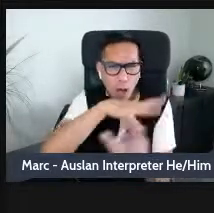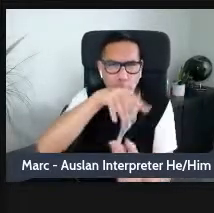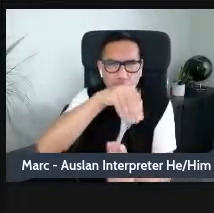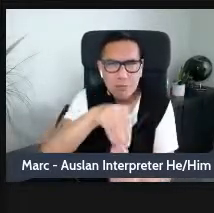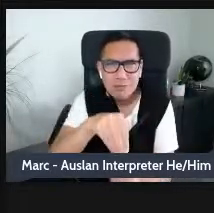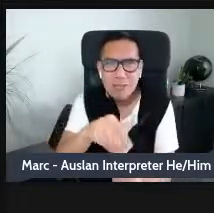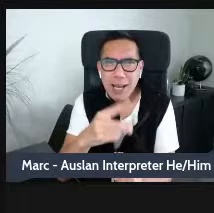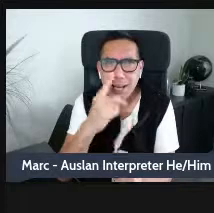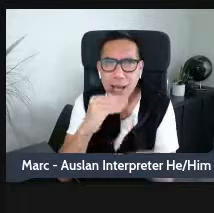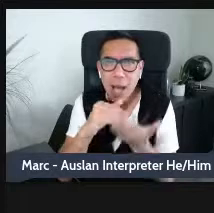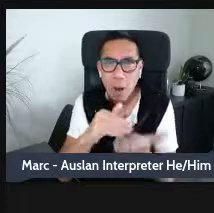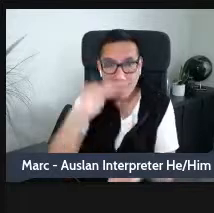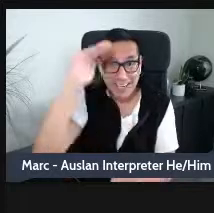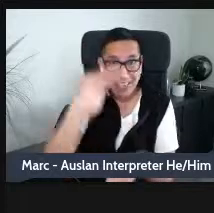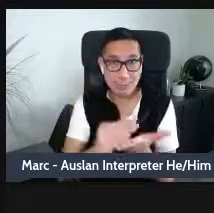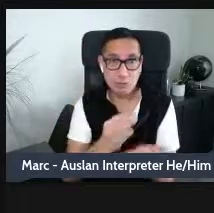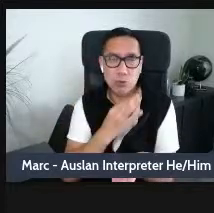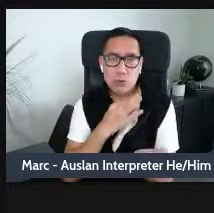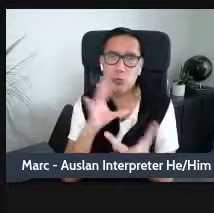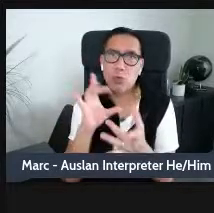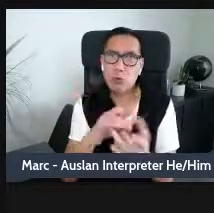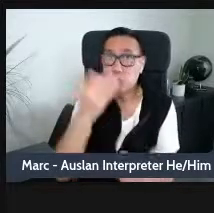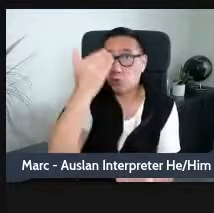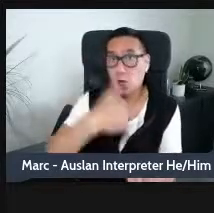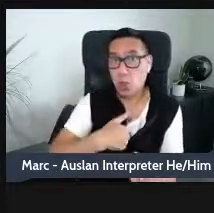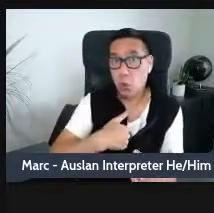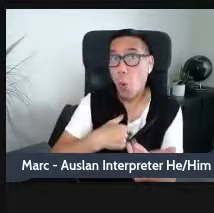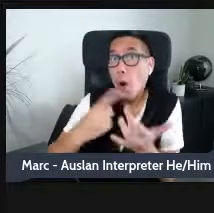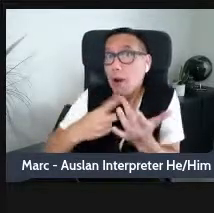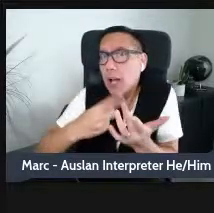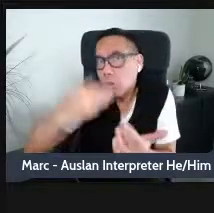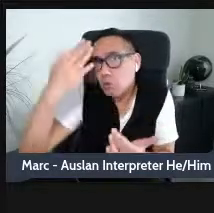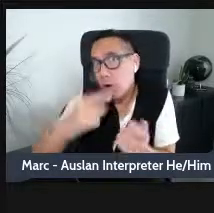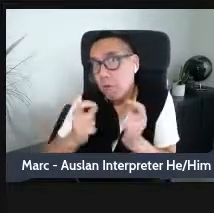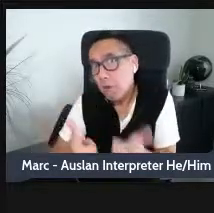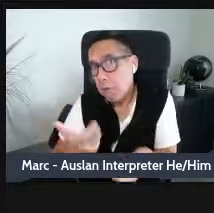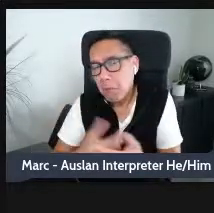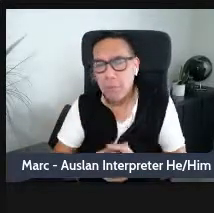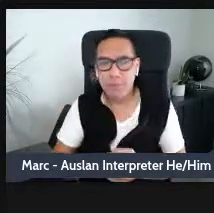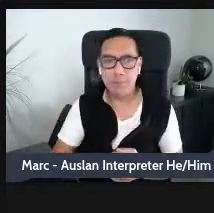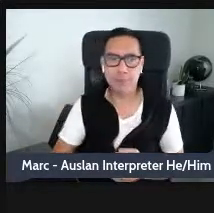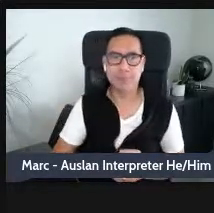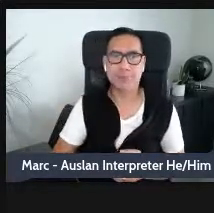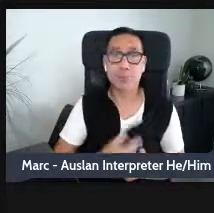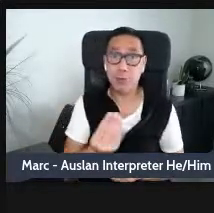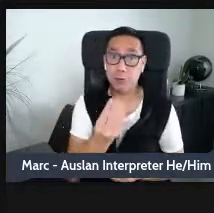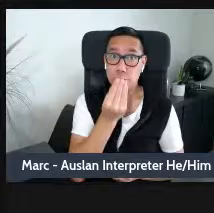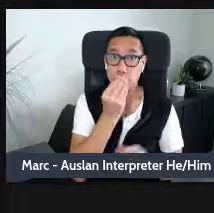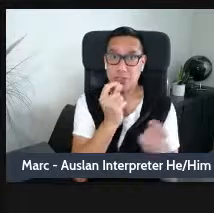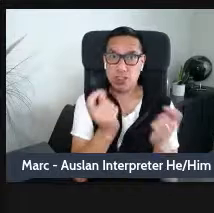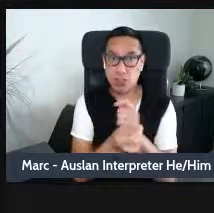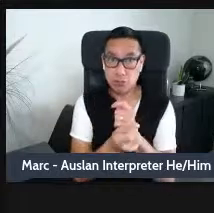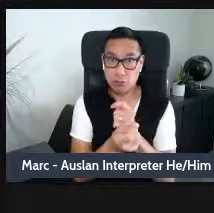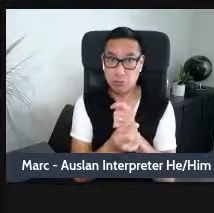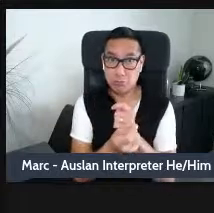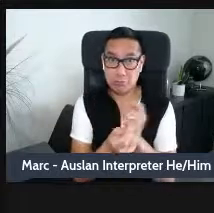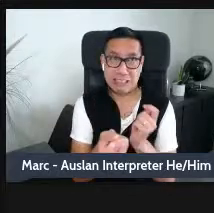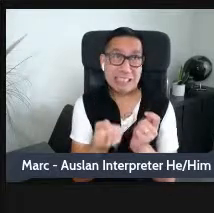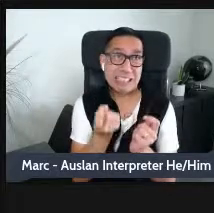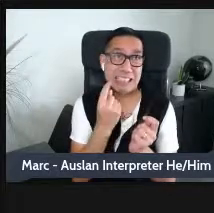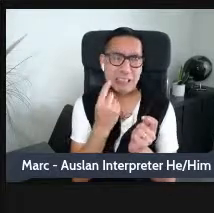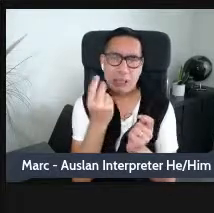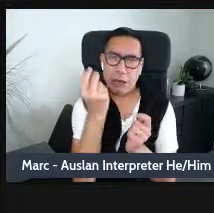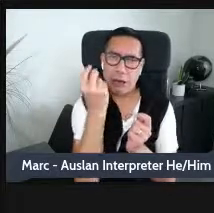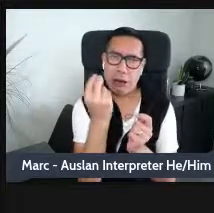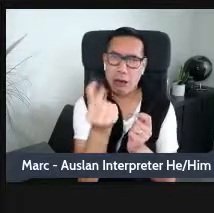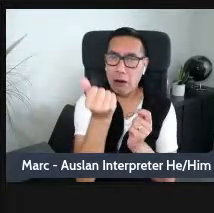of having a stroke or another stroke. But I guess if changing your diet was that easy, we'd have more than